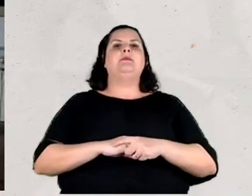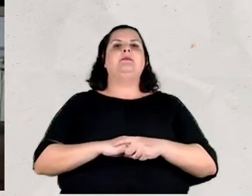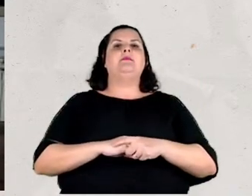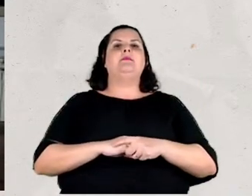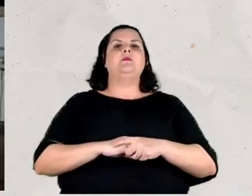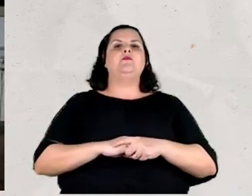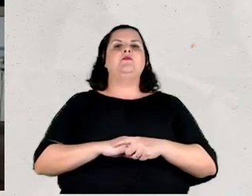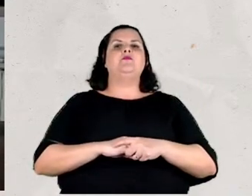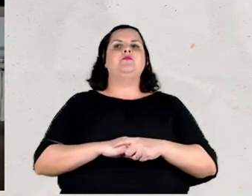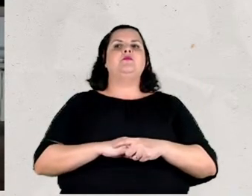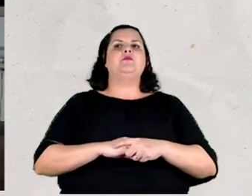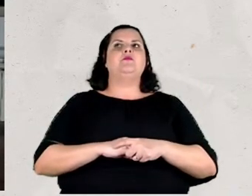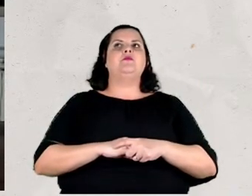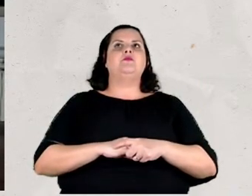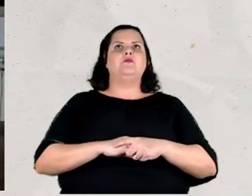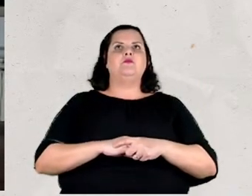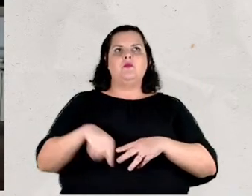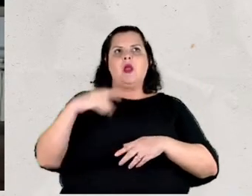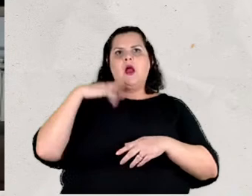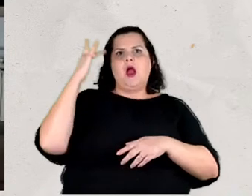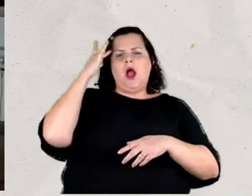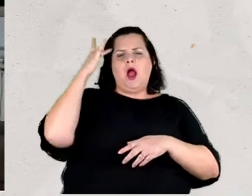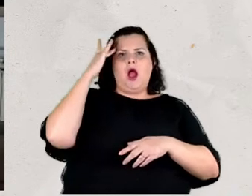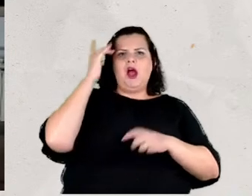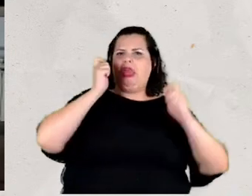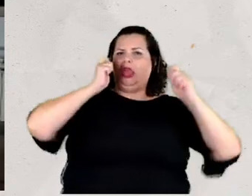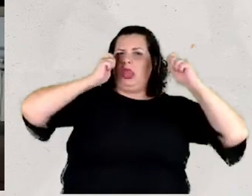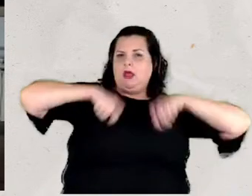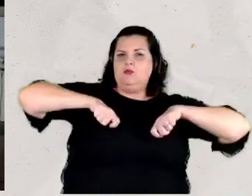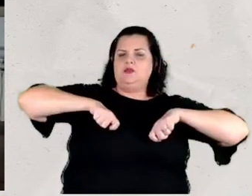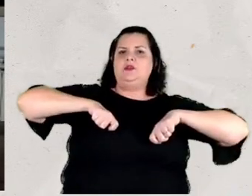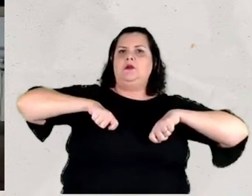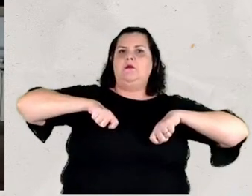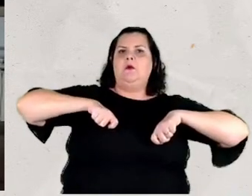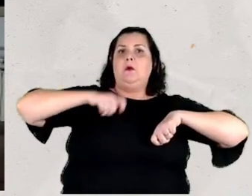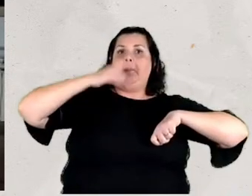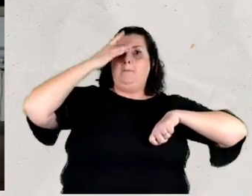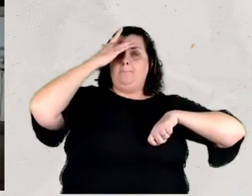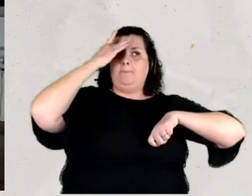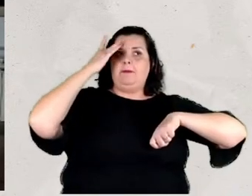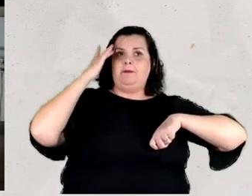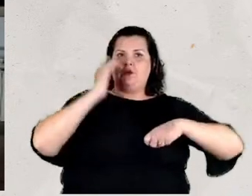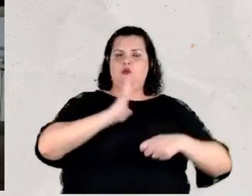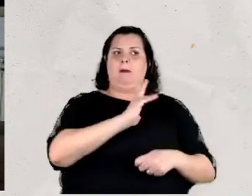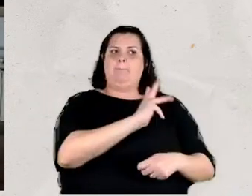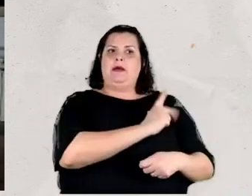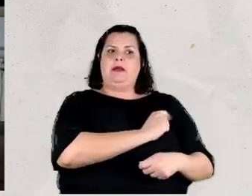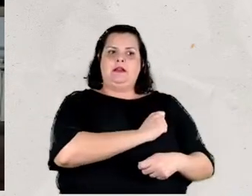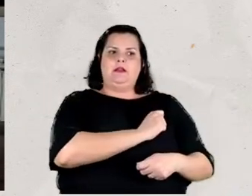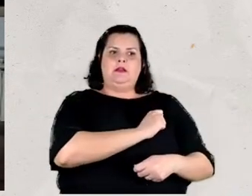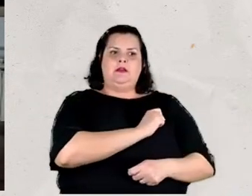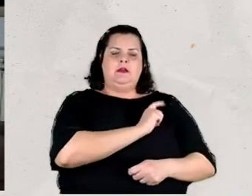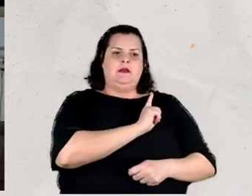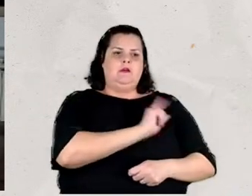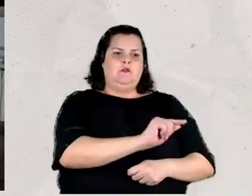retorno para os refugiados palestinos Em que forma?